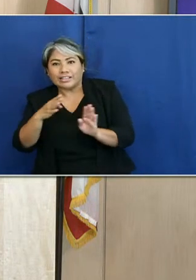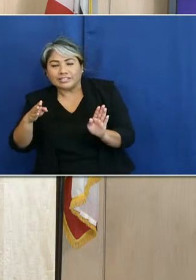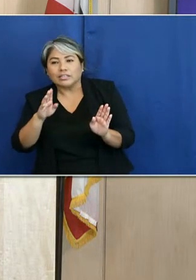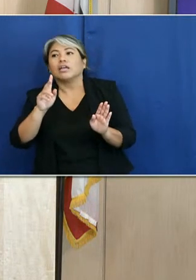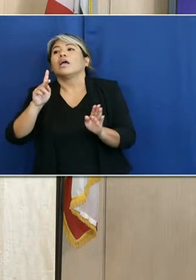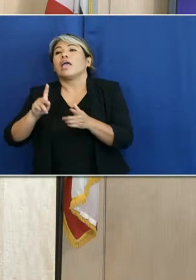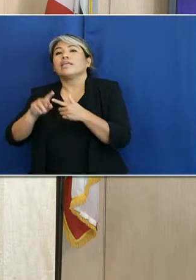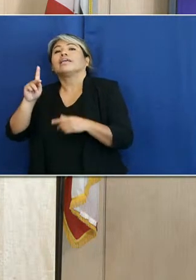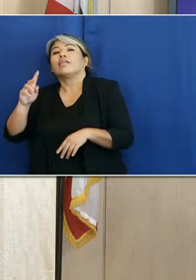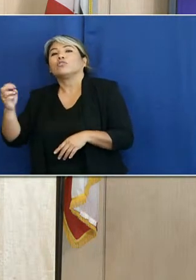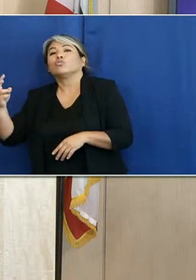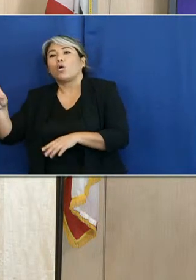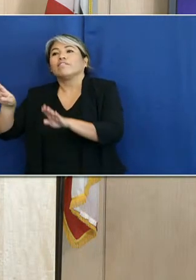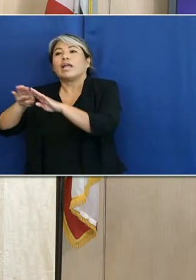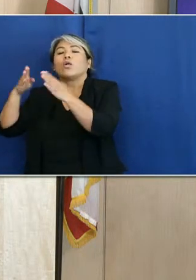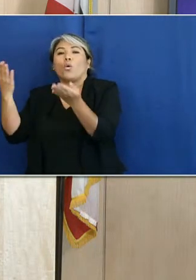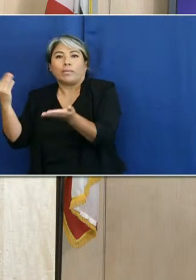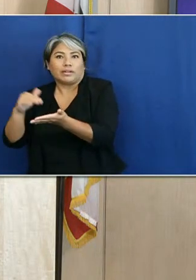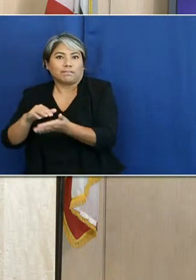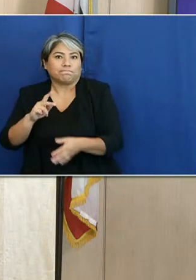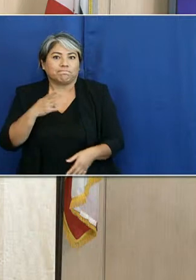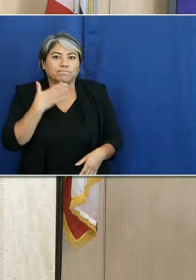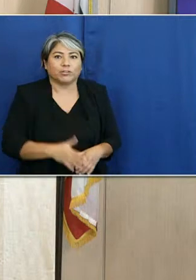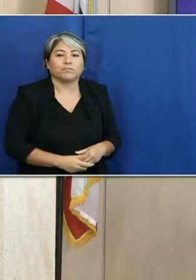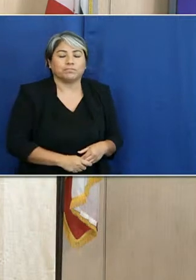through 12 schools can open. Thank you.